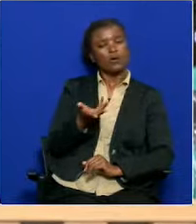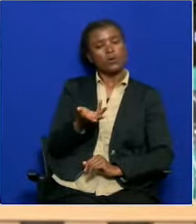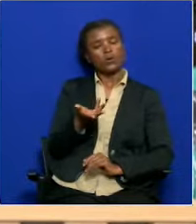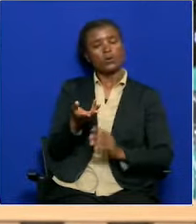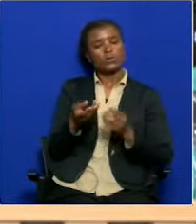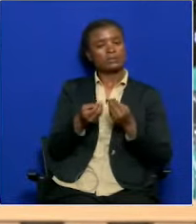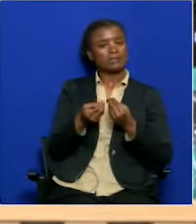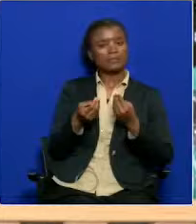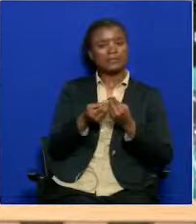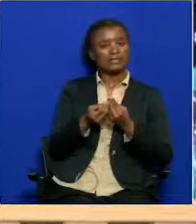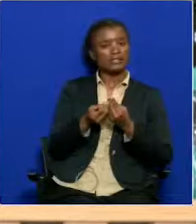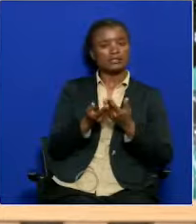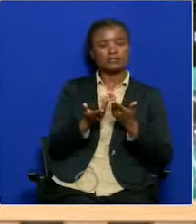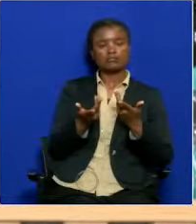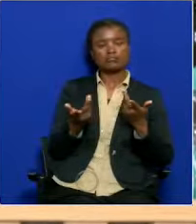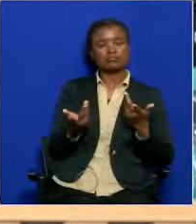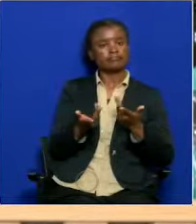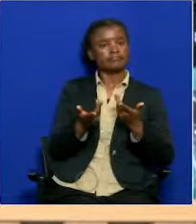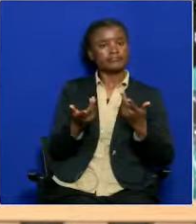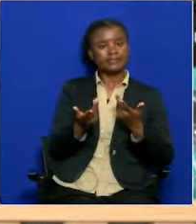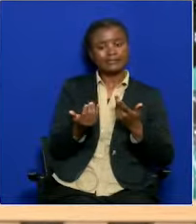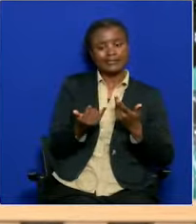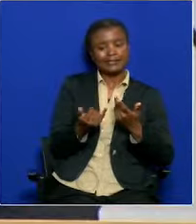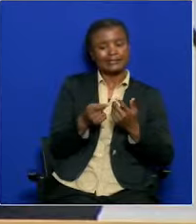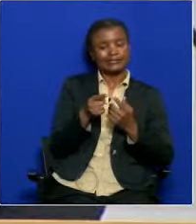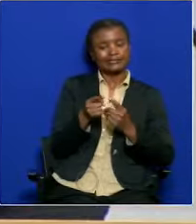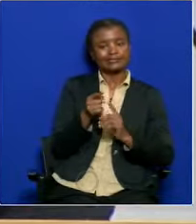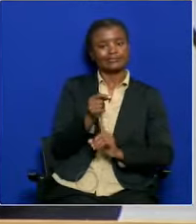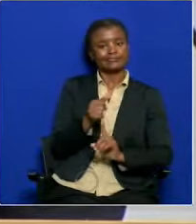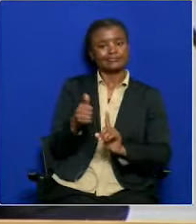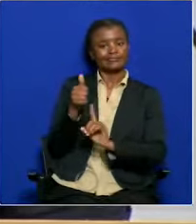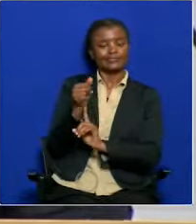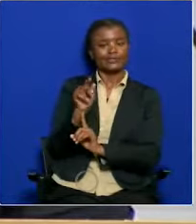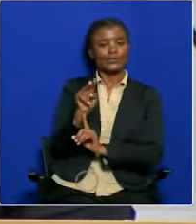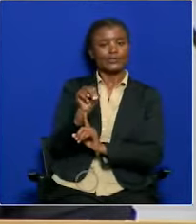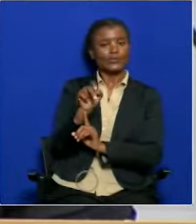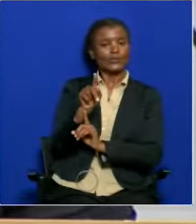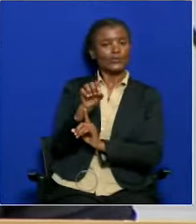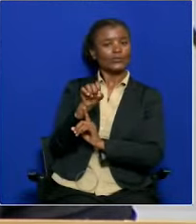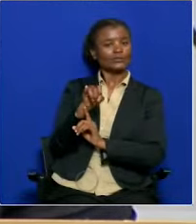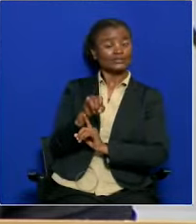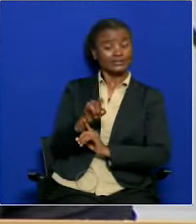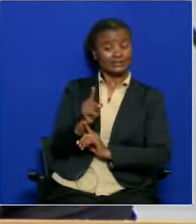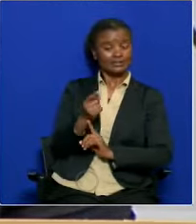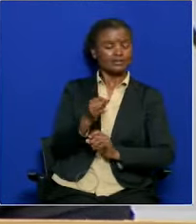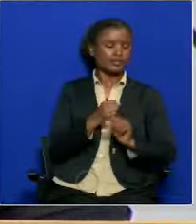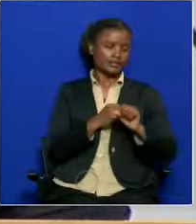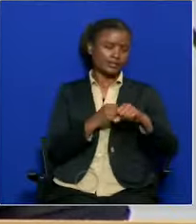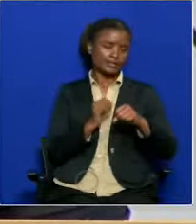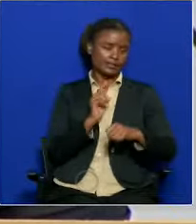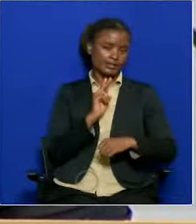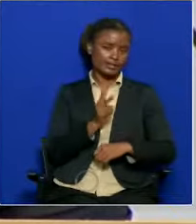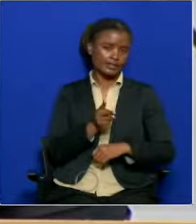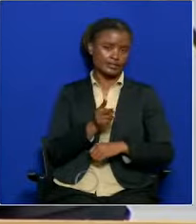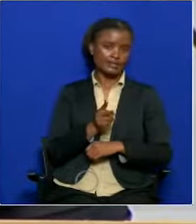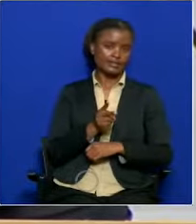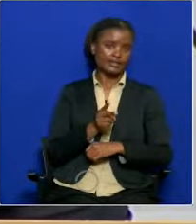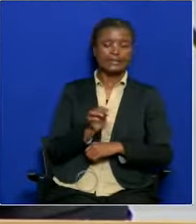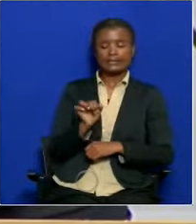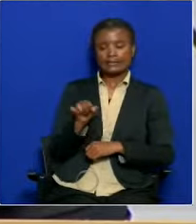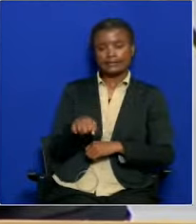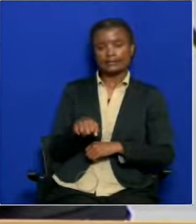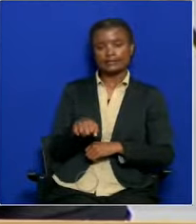gesture that Sergeant Nkosi was doing? I see it, but it was, to